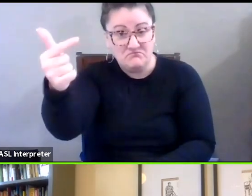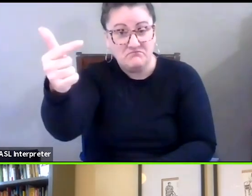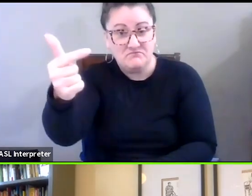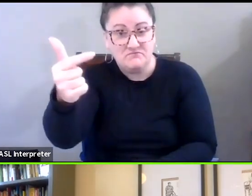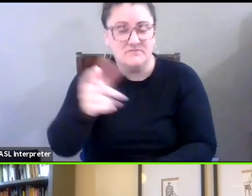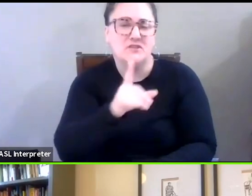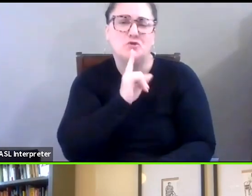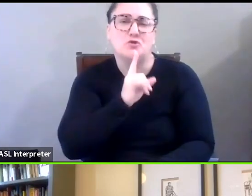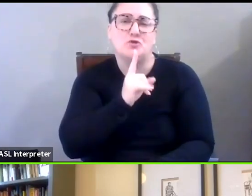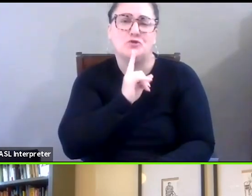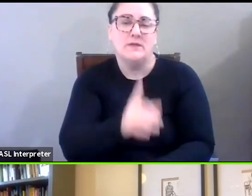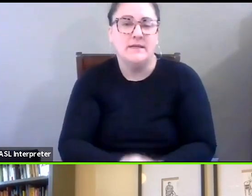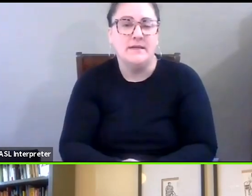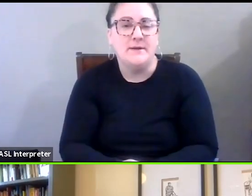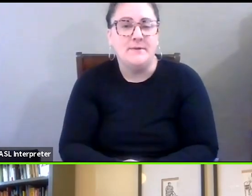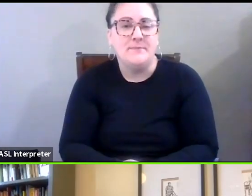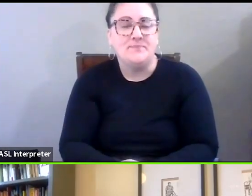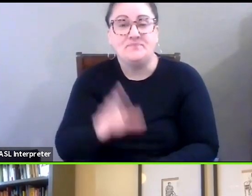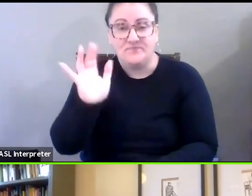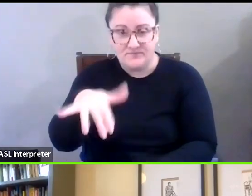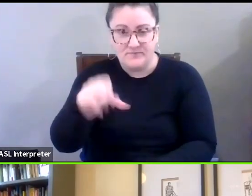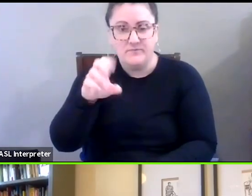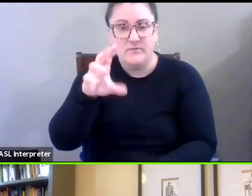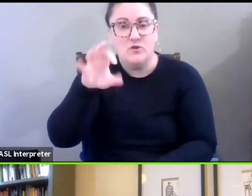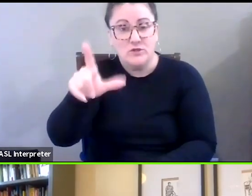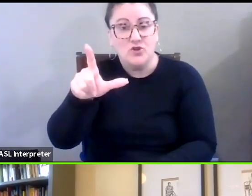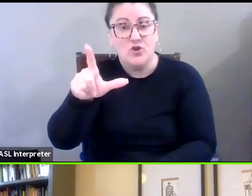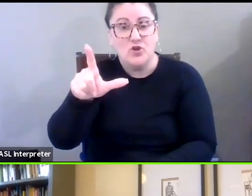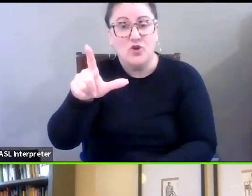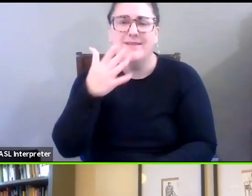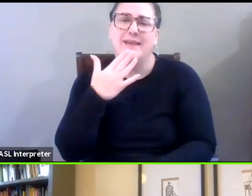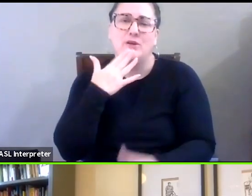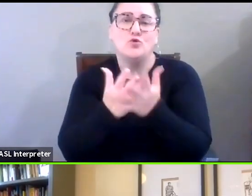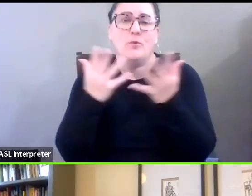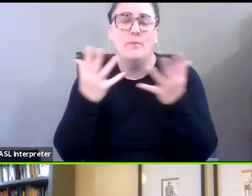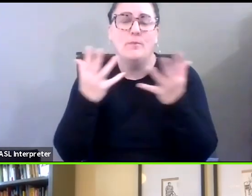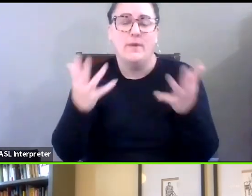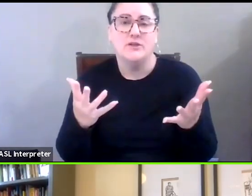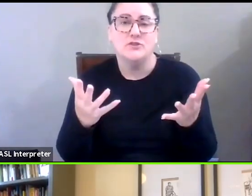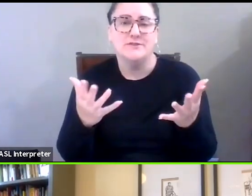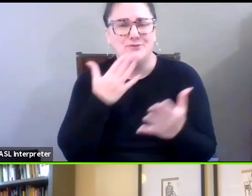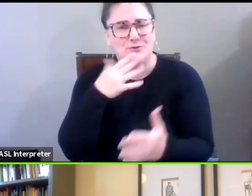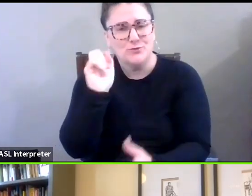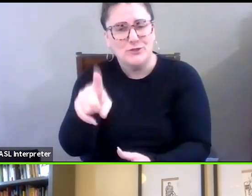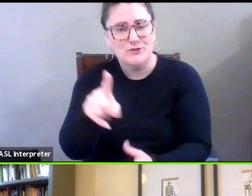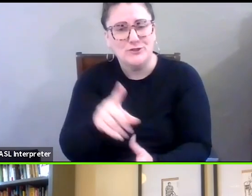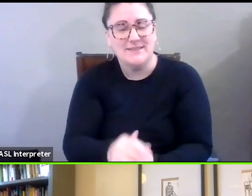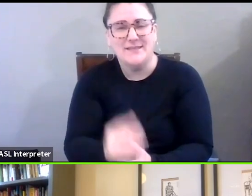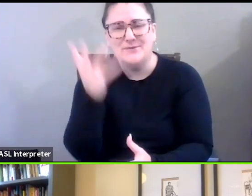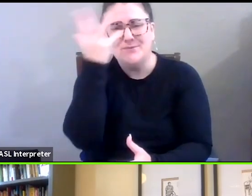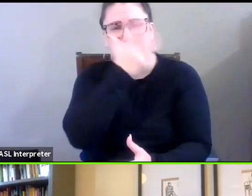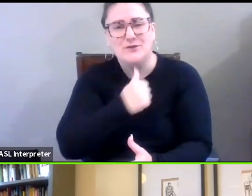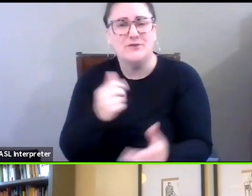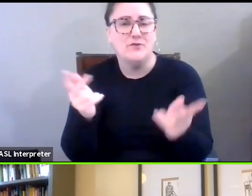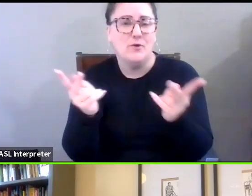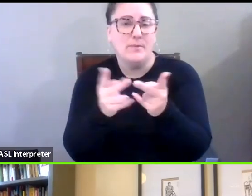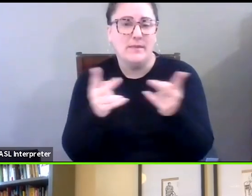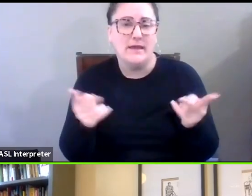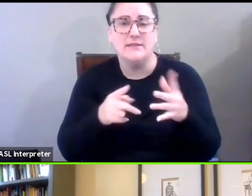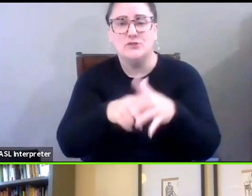Sure. Yes, Crystal, thank you so much for the question. It's a beautiful place to